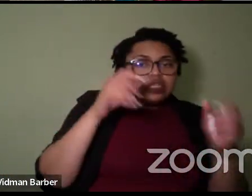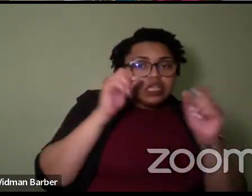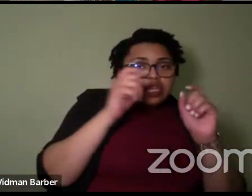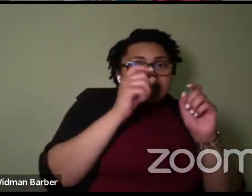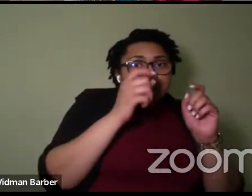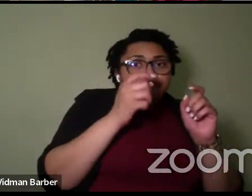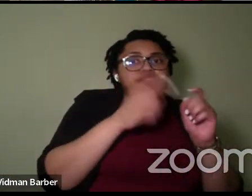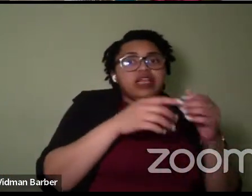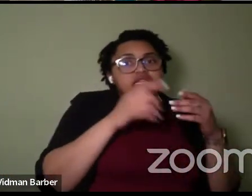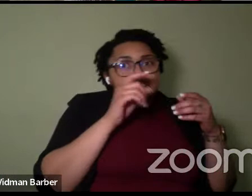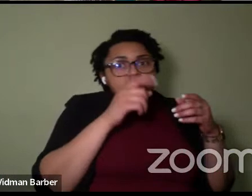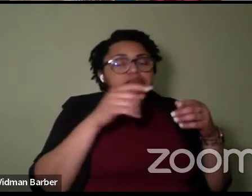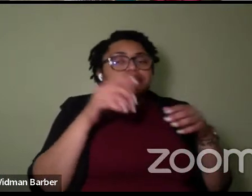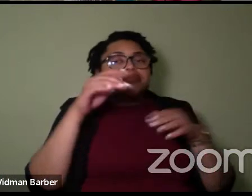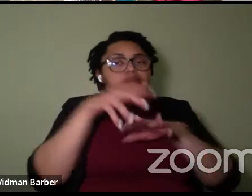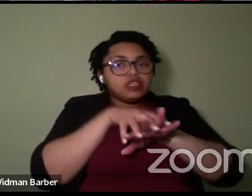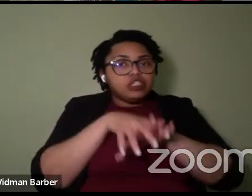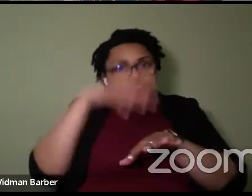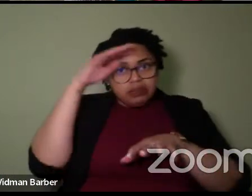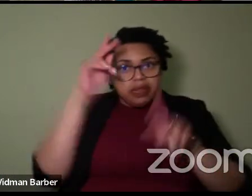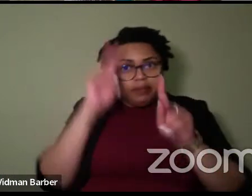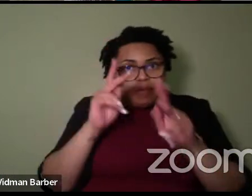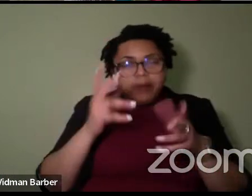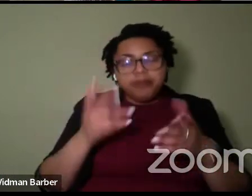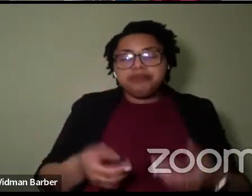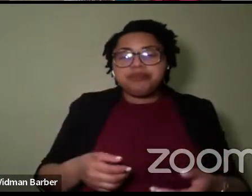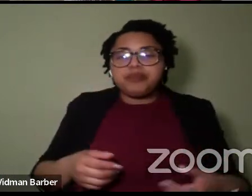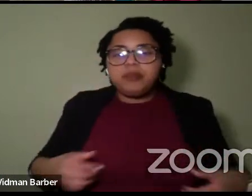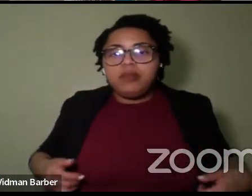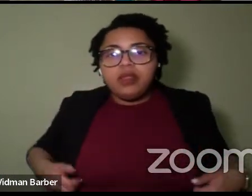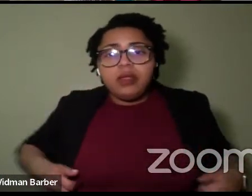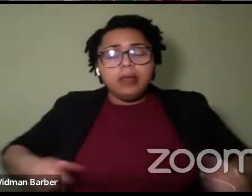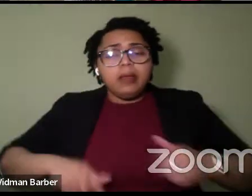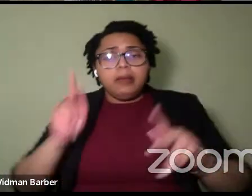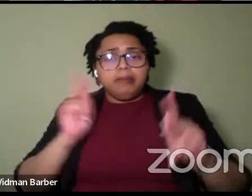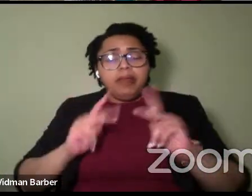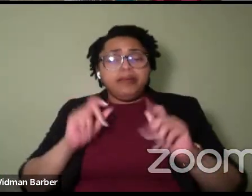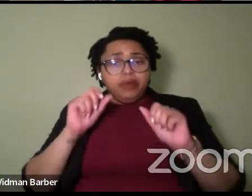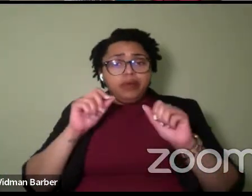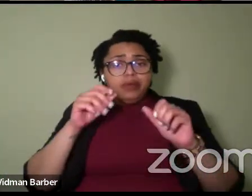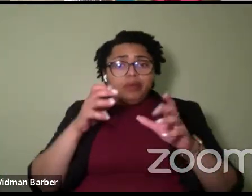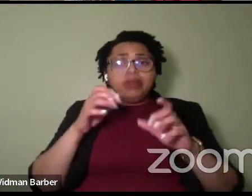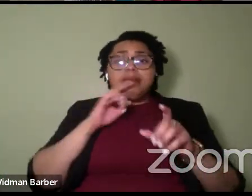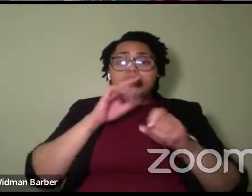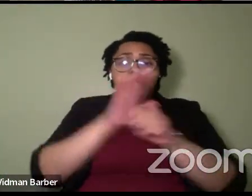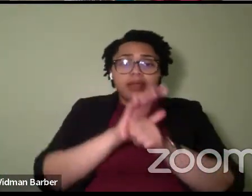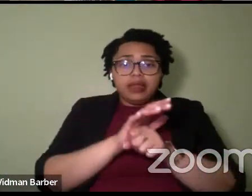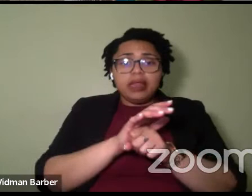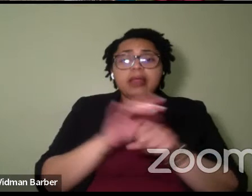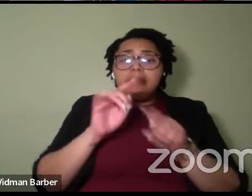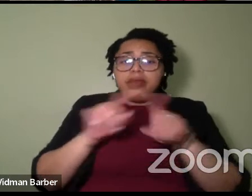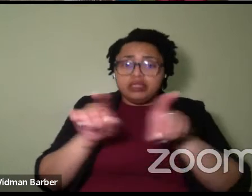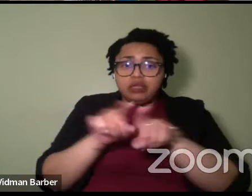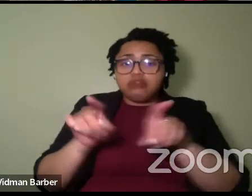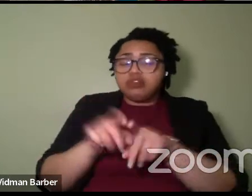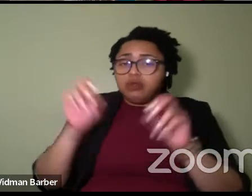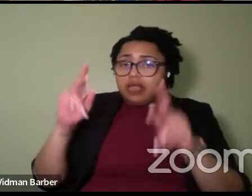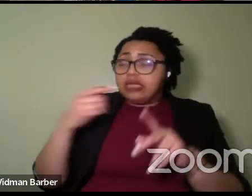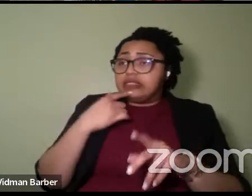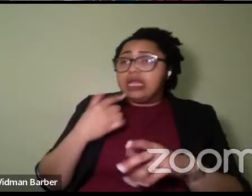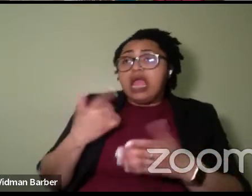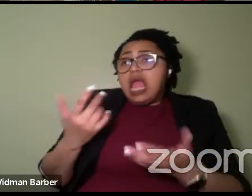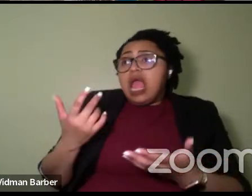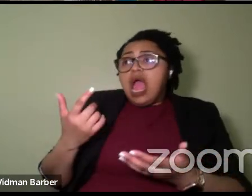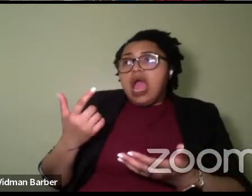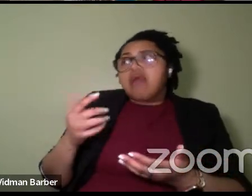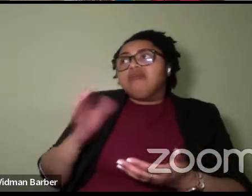people are committed, they want to do the right thing, but it's also okay to say, I shouldn't be the one leading this. I'll put all my resources behind it.